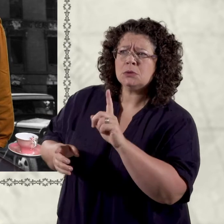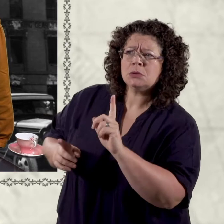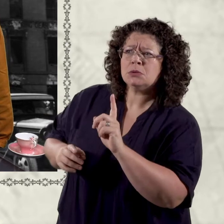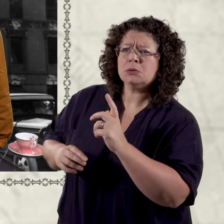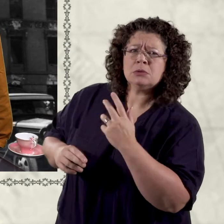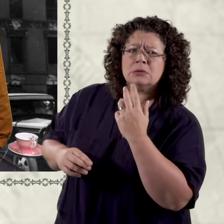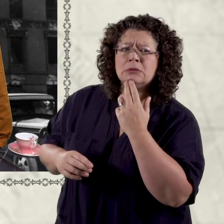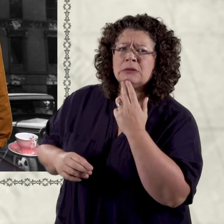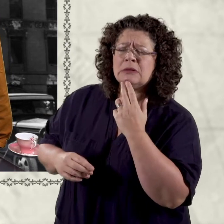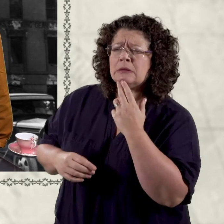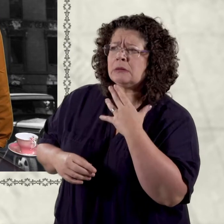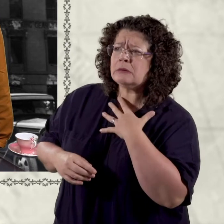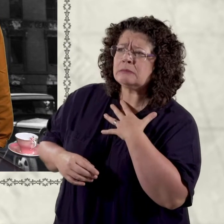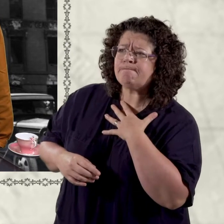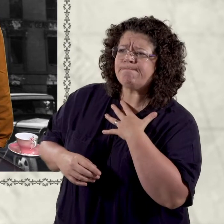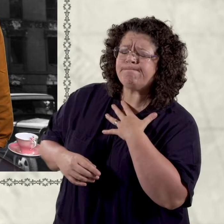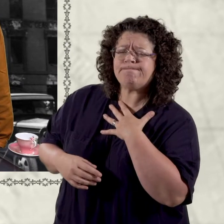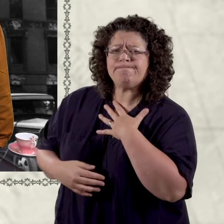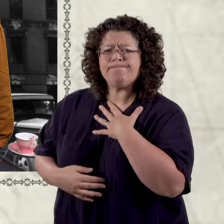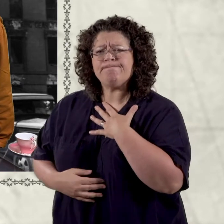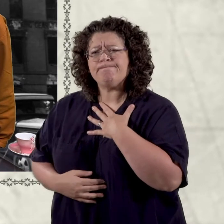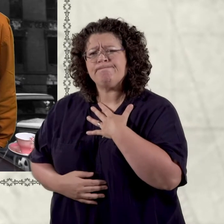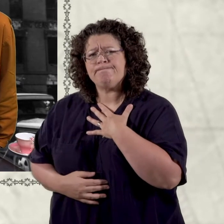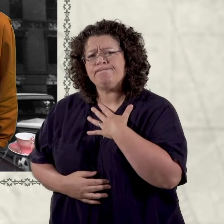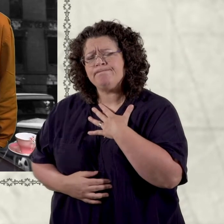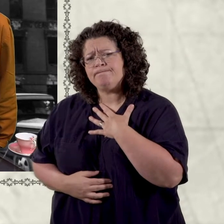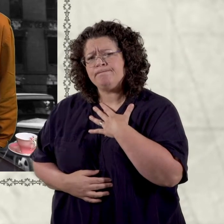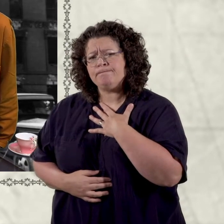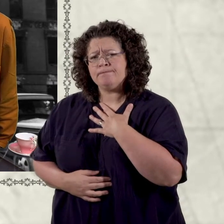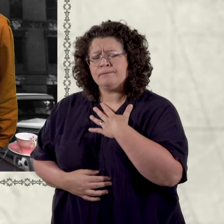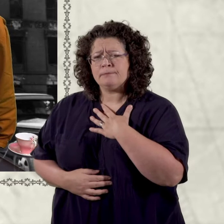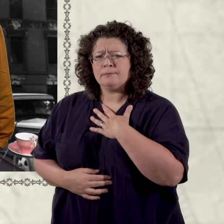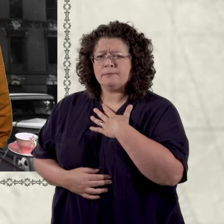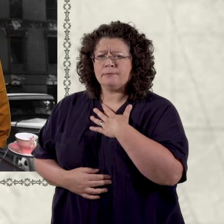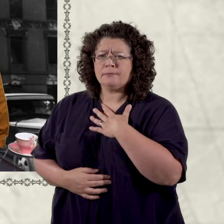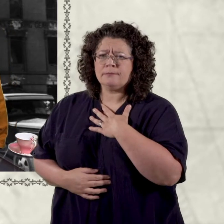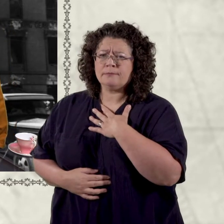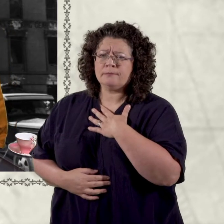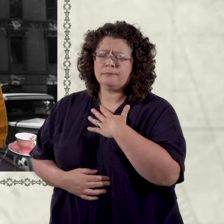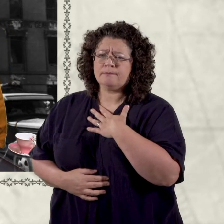There was an ambulance outside Mrs. Herbert Thomas, number 12's house.